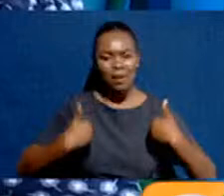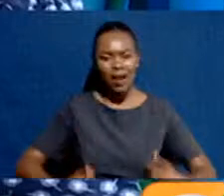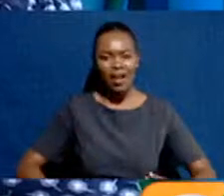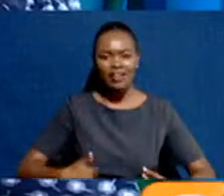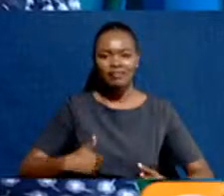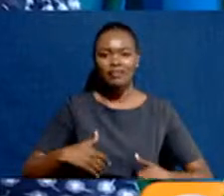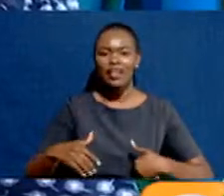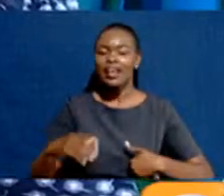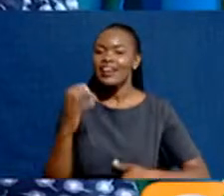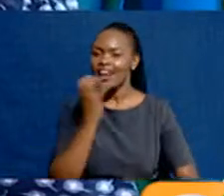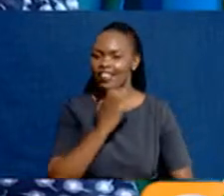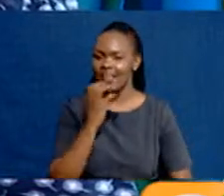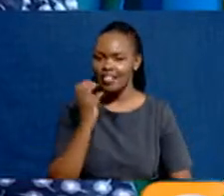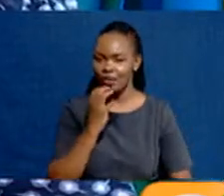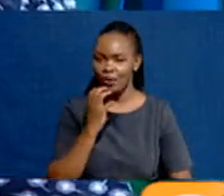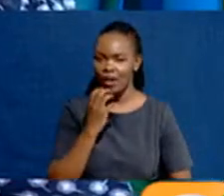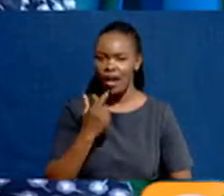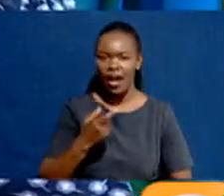from a security background.